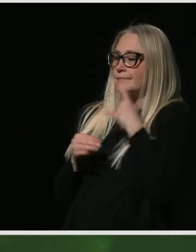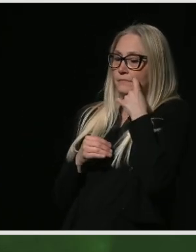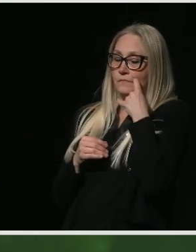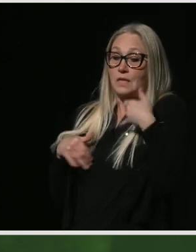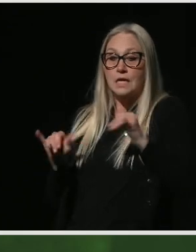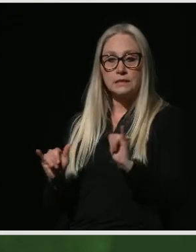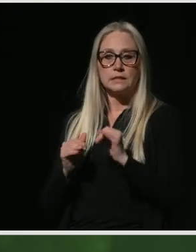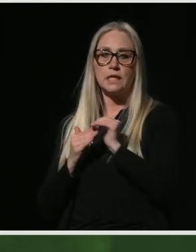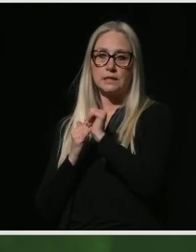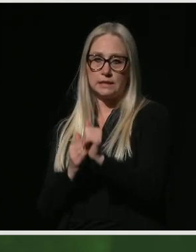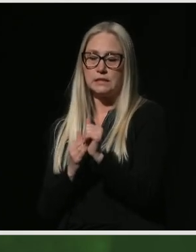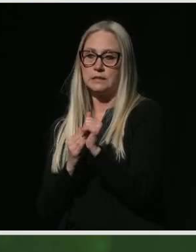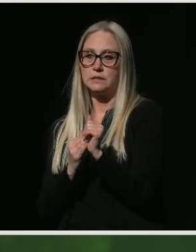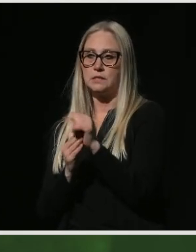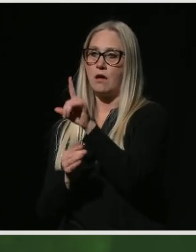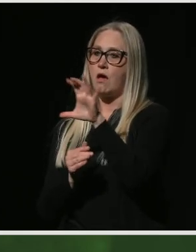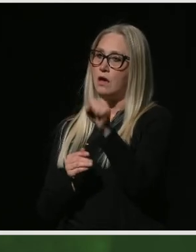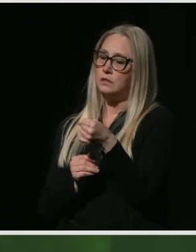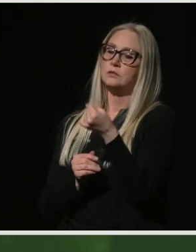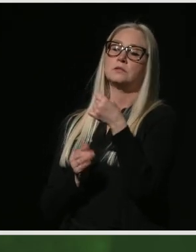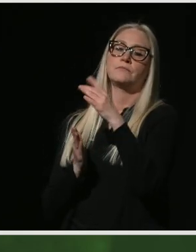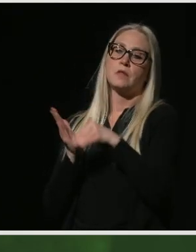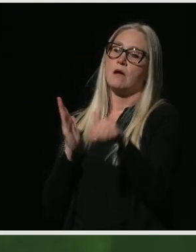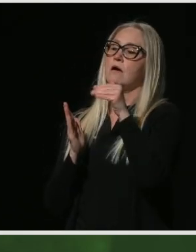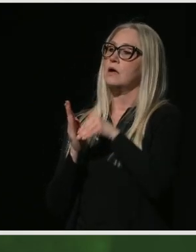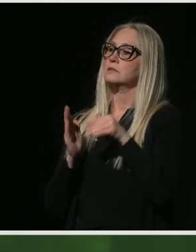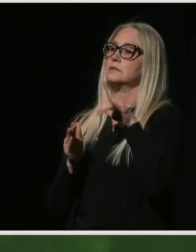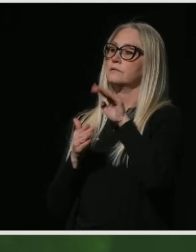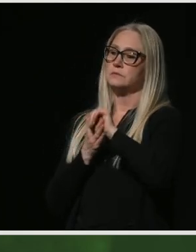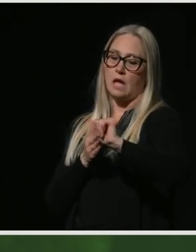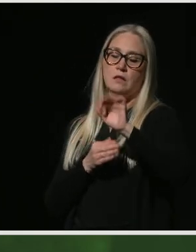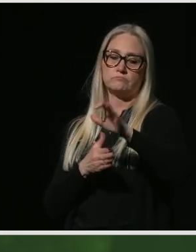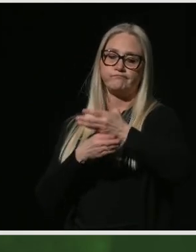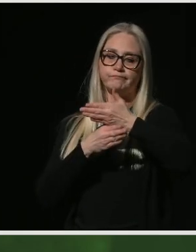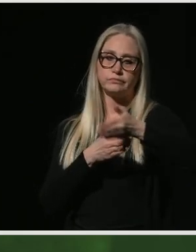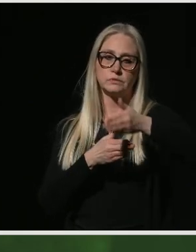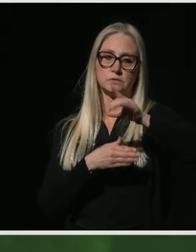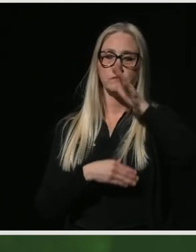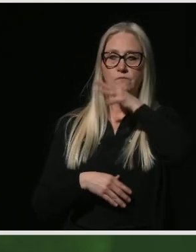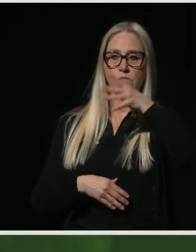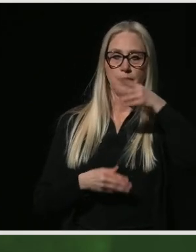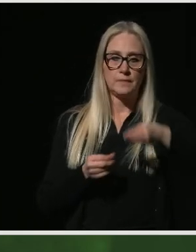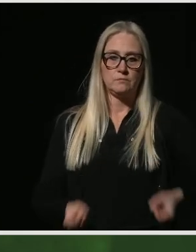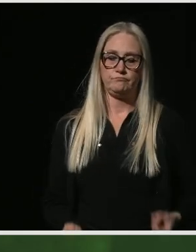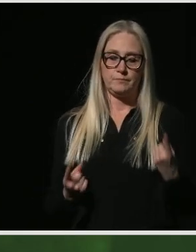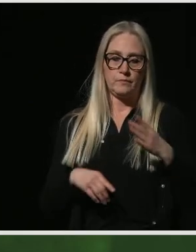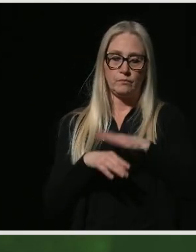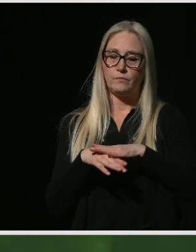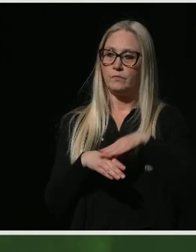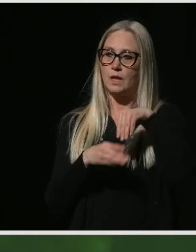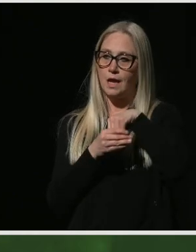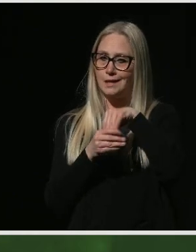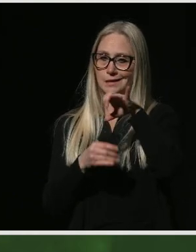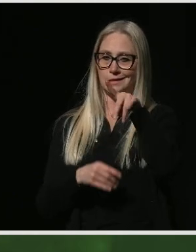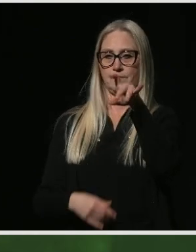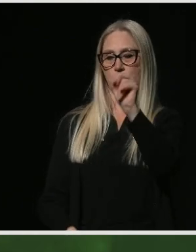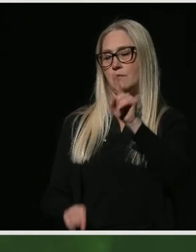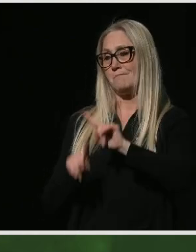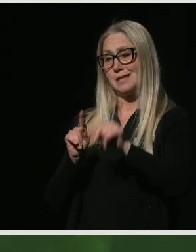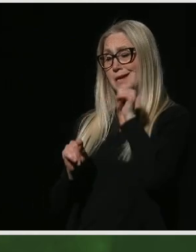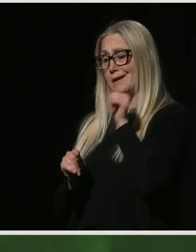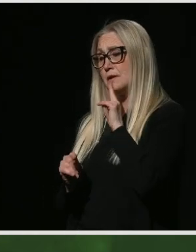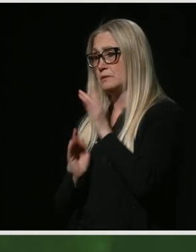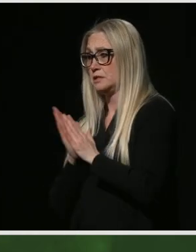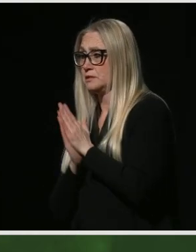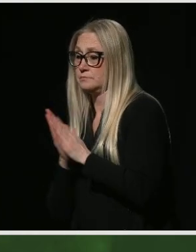leads to hundreds of thousands of dollars of the average farm getting spent on inputs that aren't actually driving profitability. And worst of